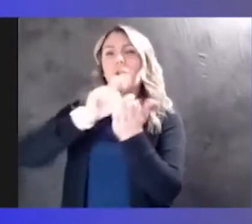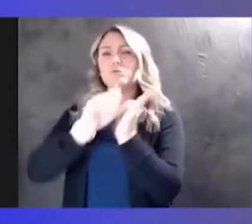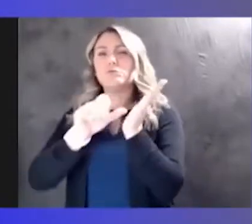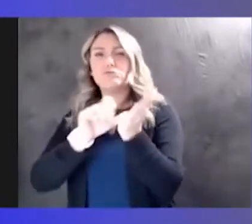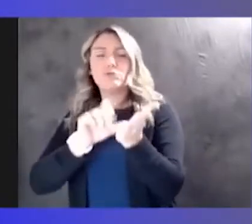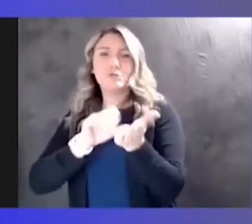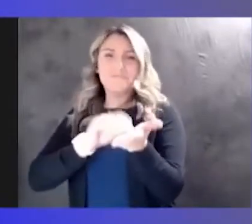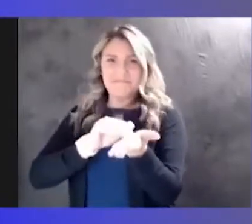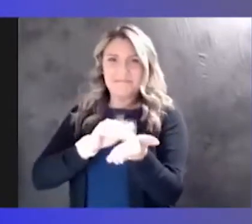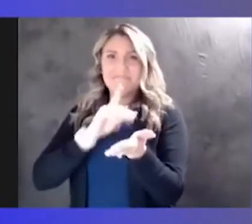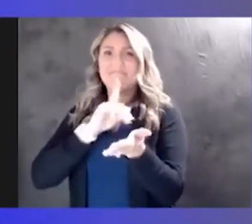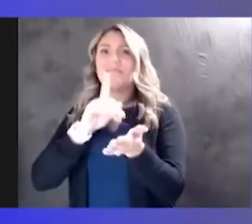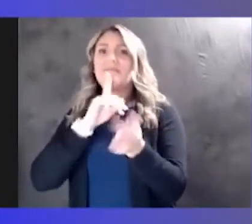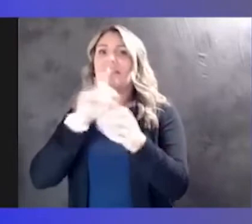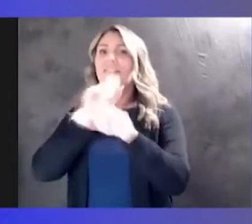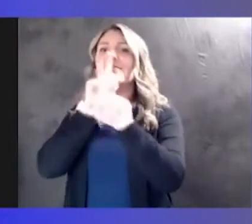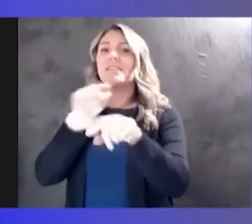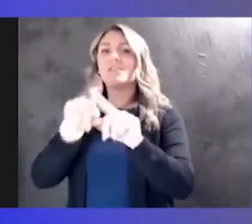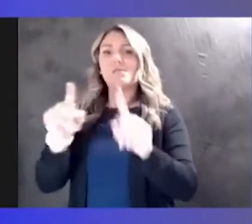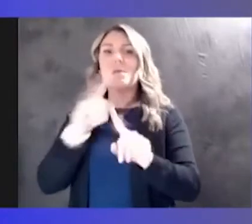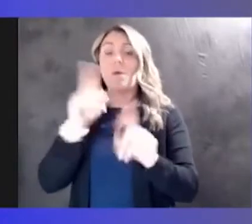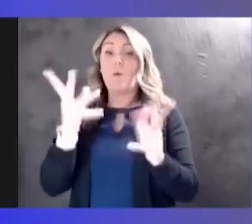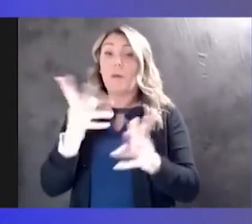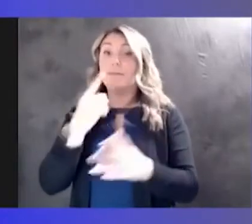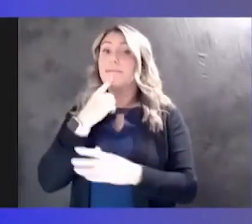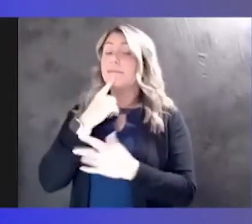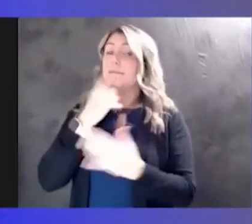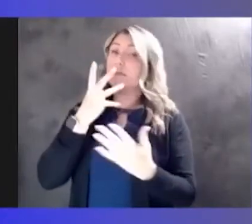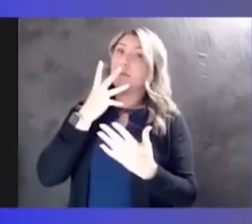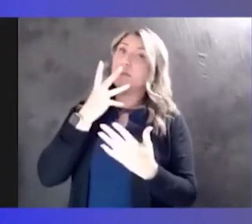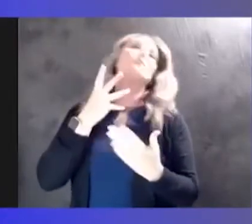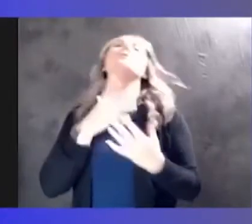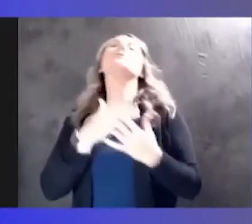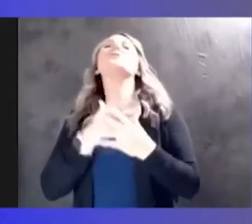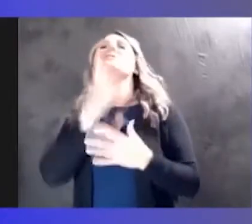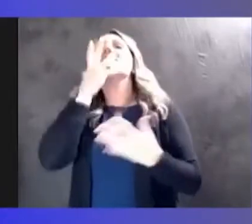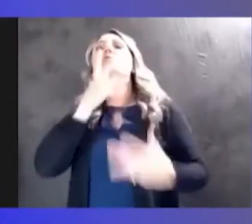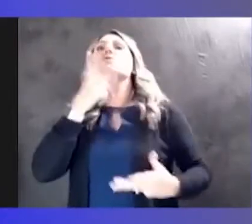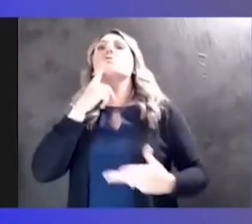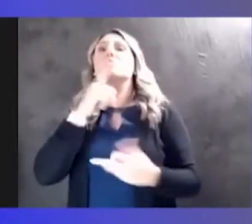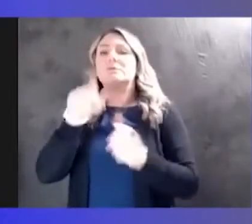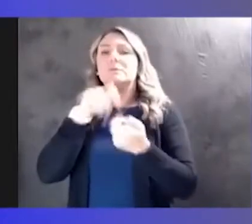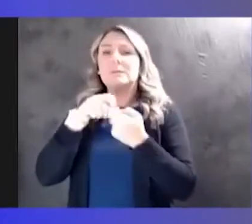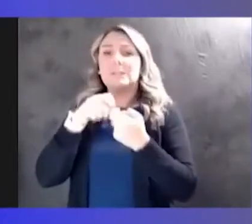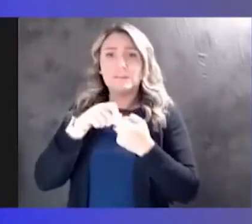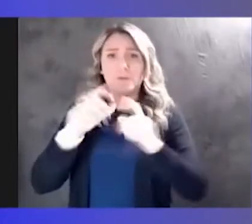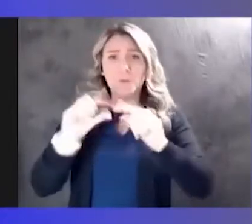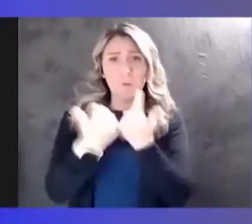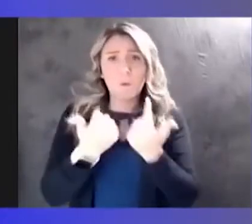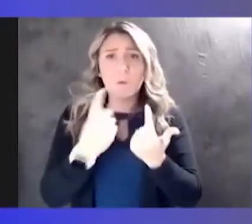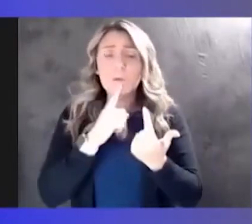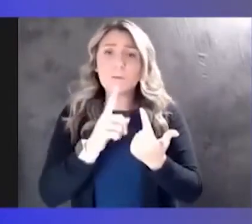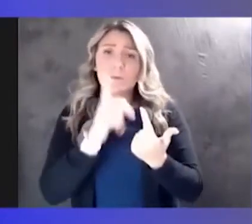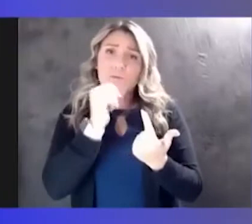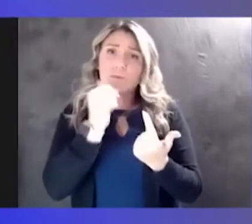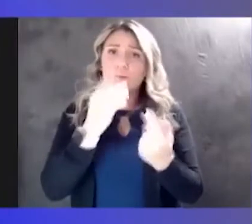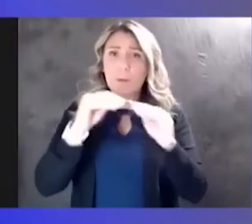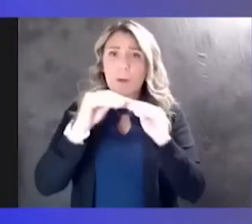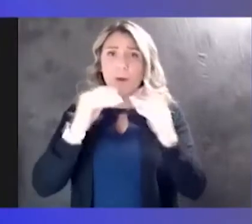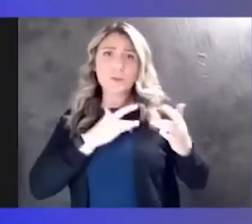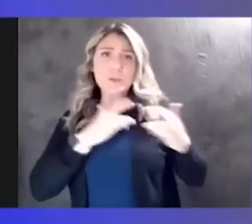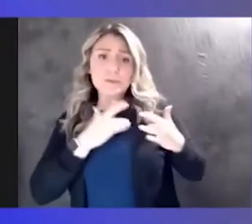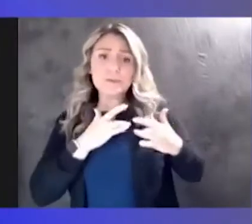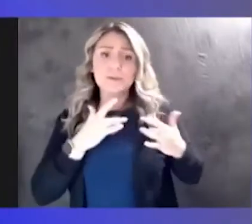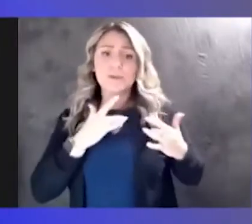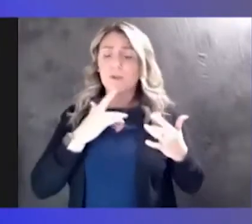I can say is that, unfortunately, especially in certain groups who have been more concerned about